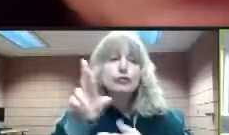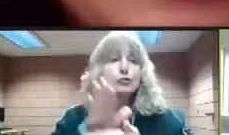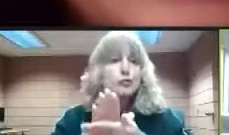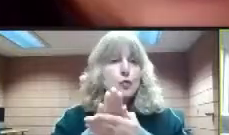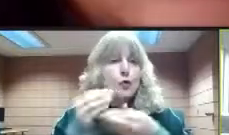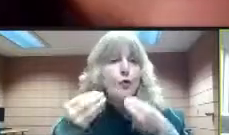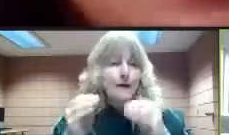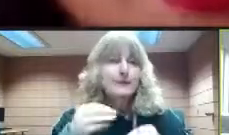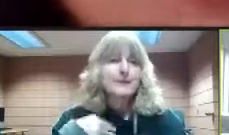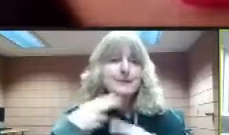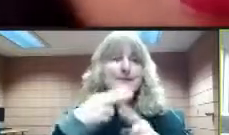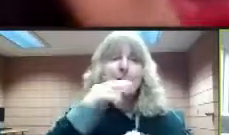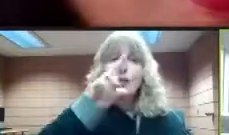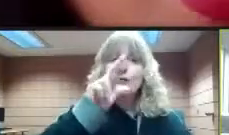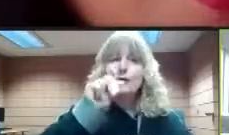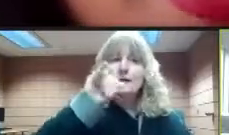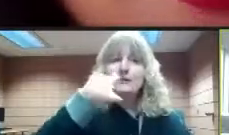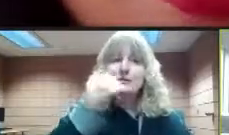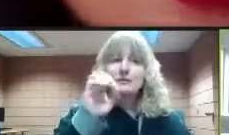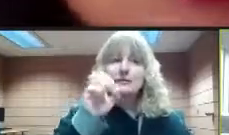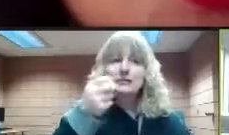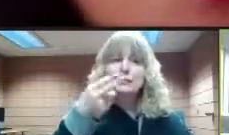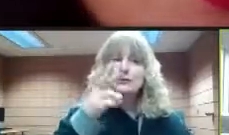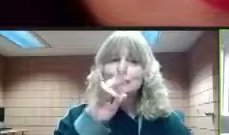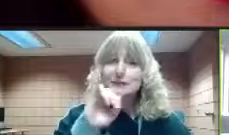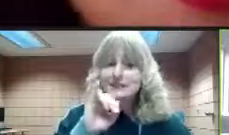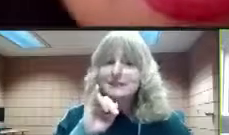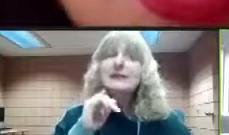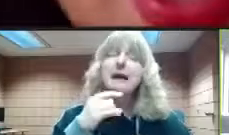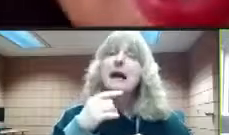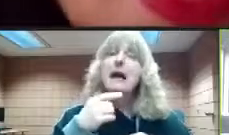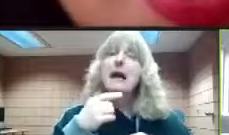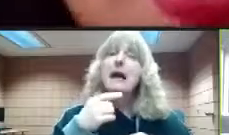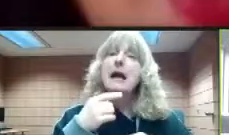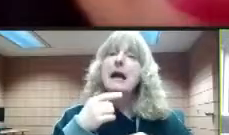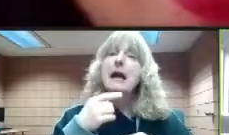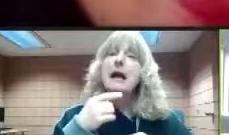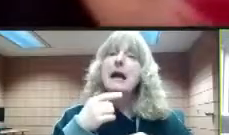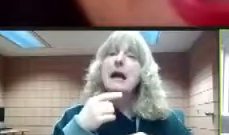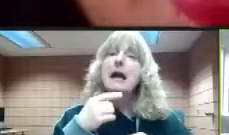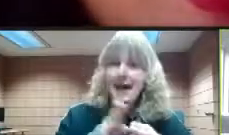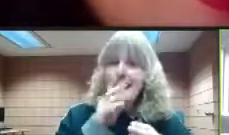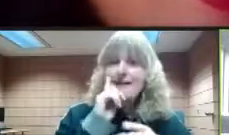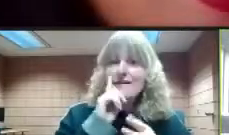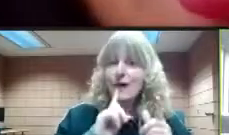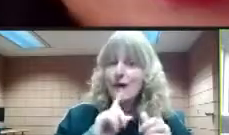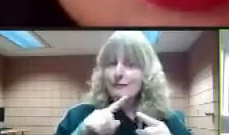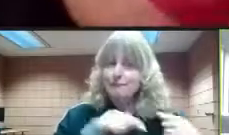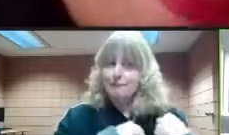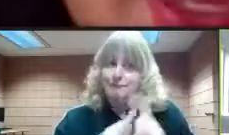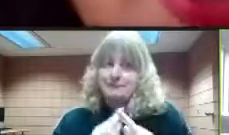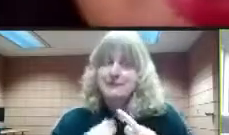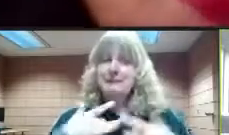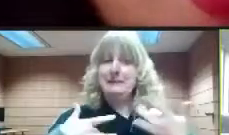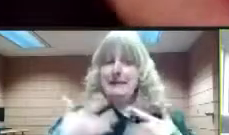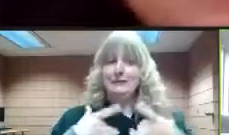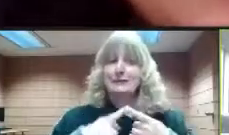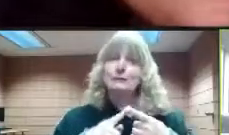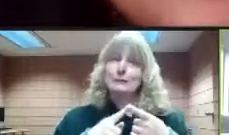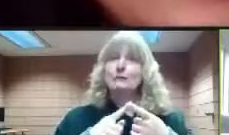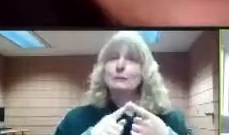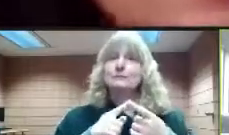been participating in the planning for a while, and I'm excited to fill in for Ms. Jametta, who is not with us this week. As a reminder,